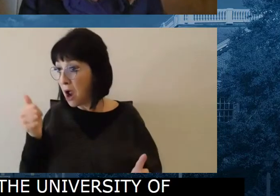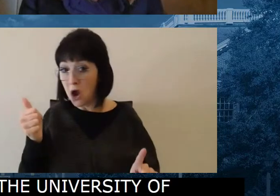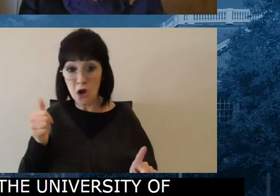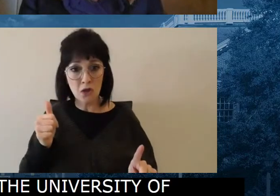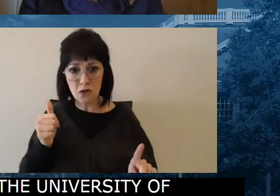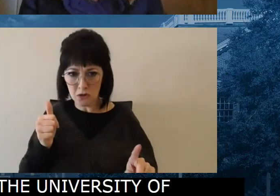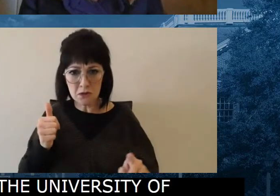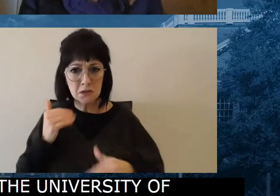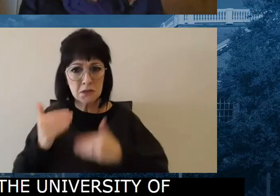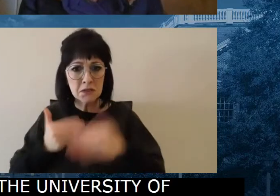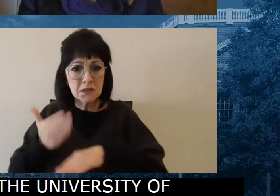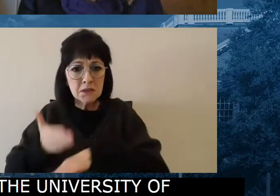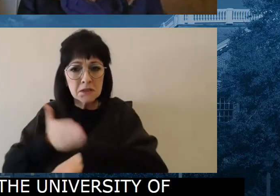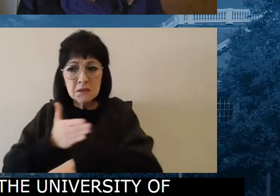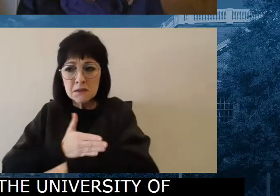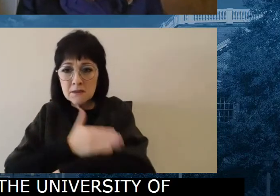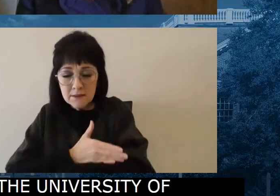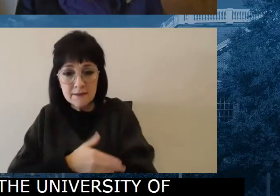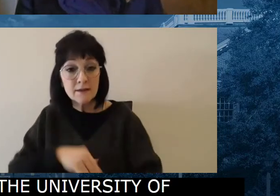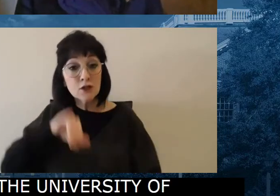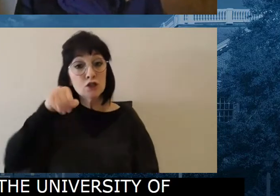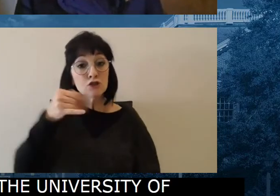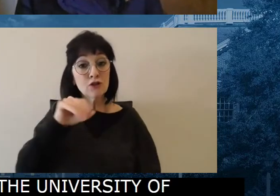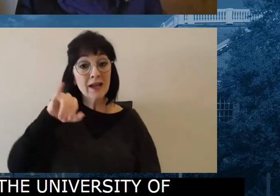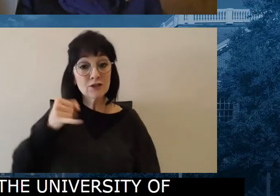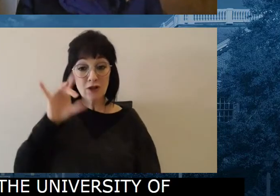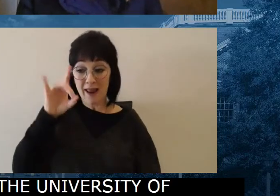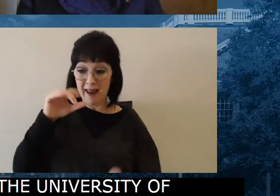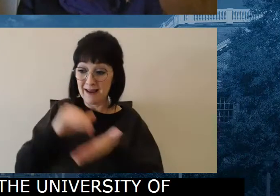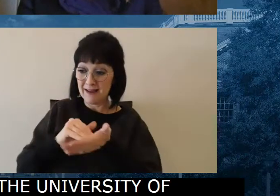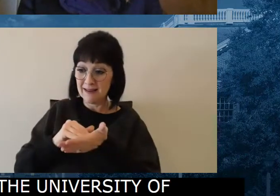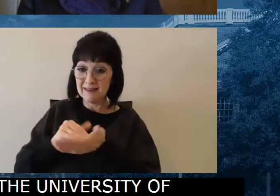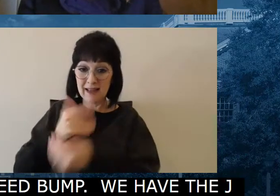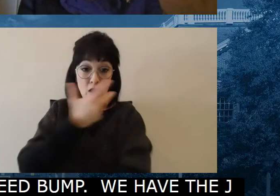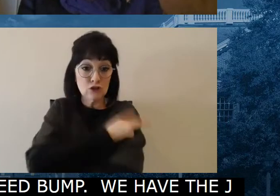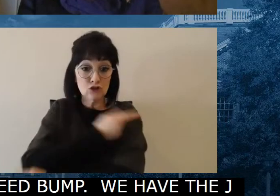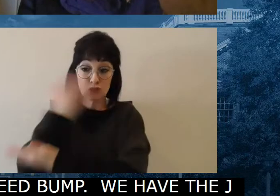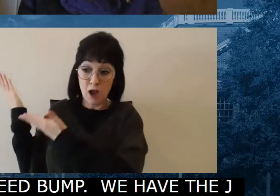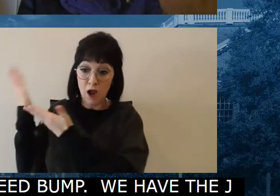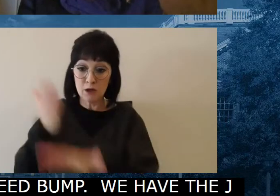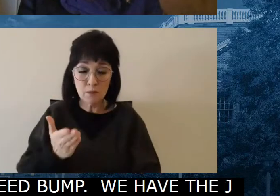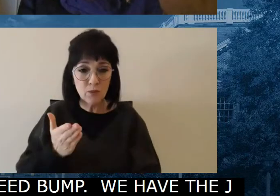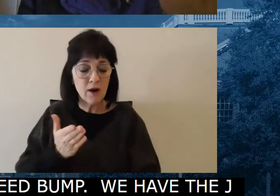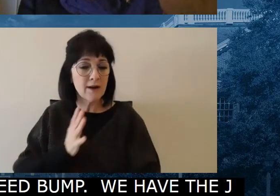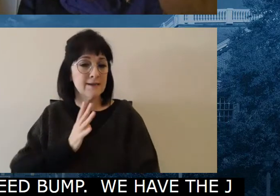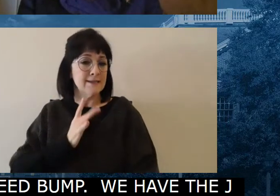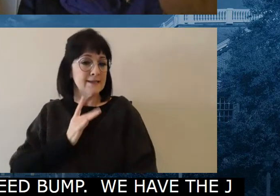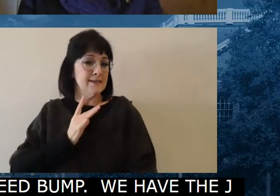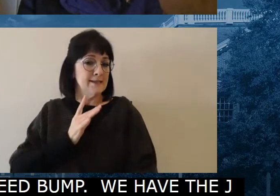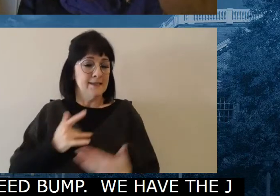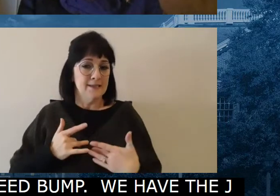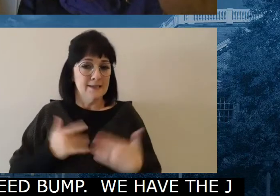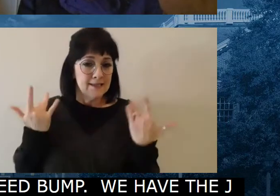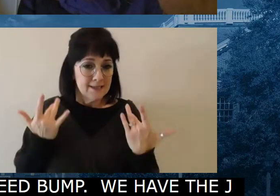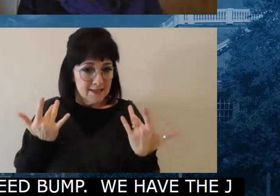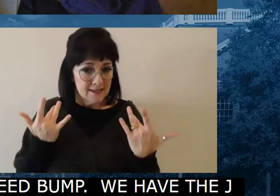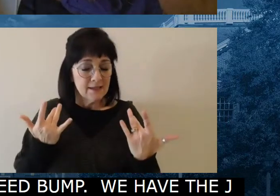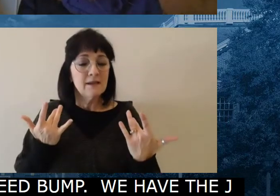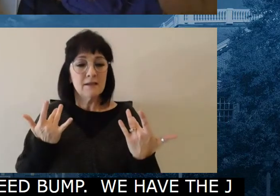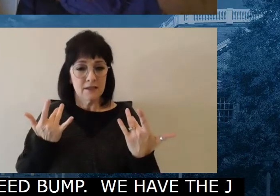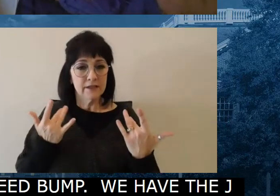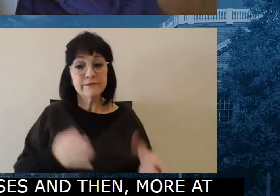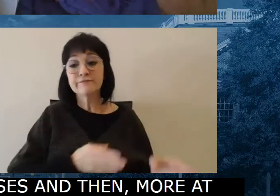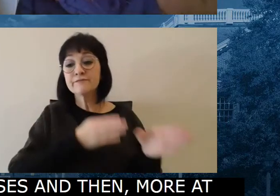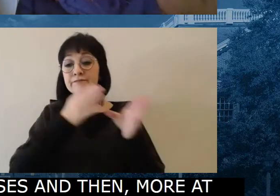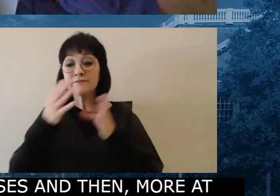here, 8,000 doses, and then more at the beginning of April, increasing number of the 2-dose